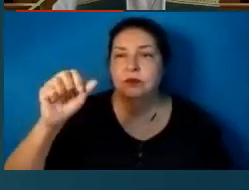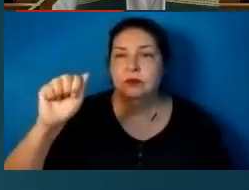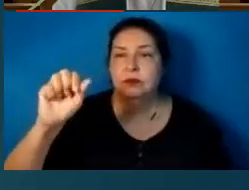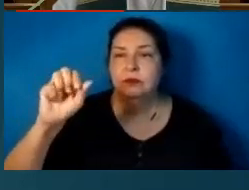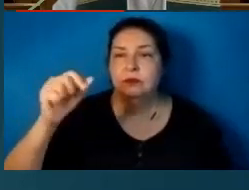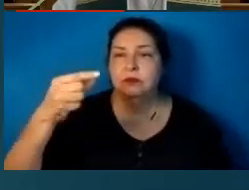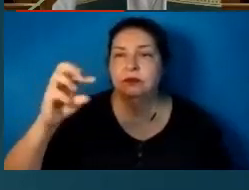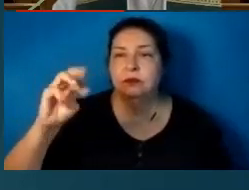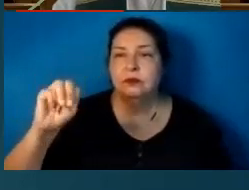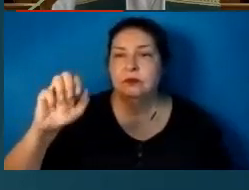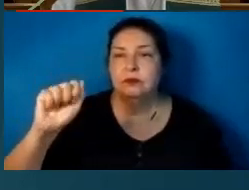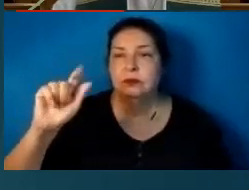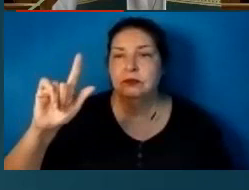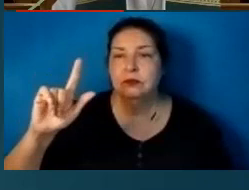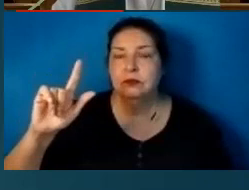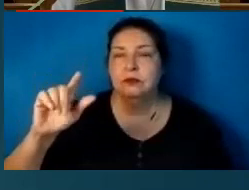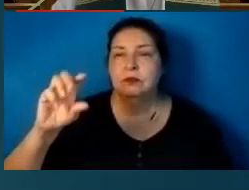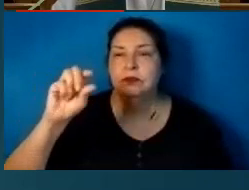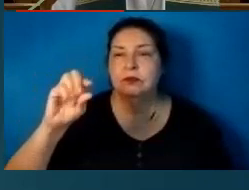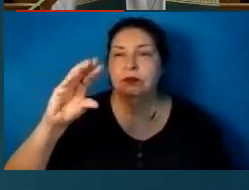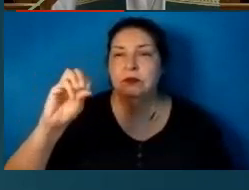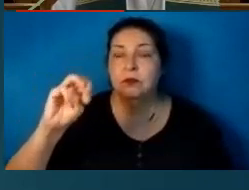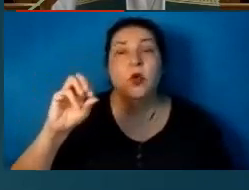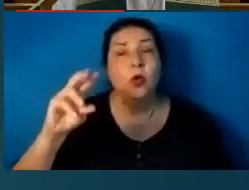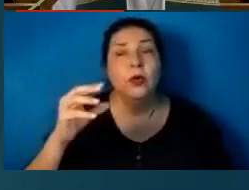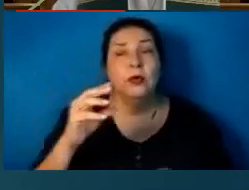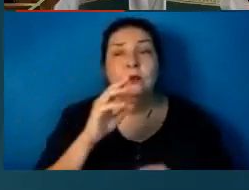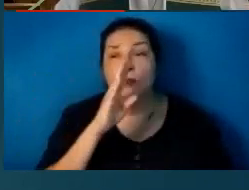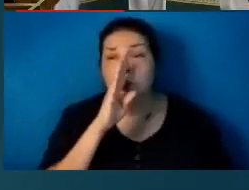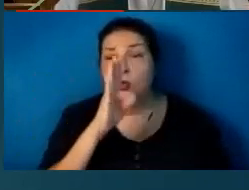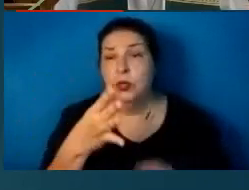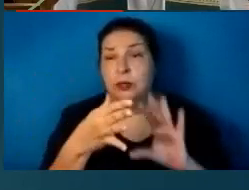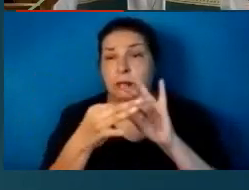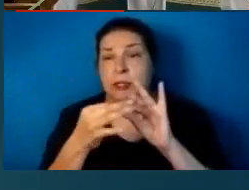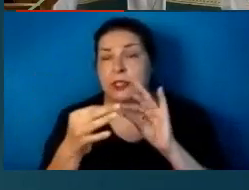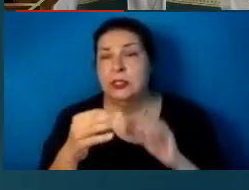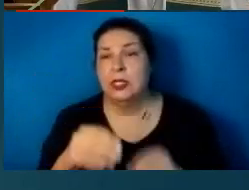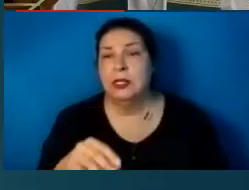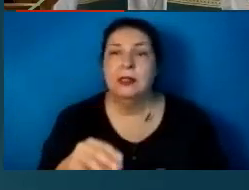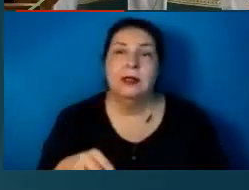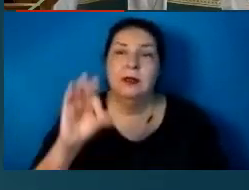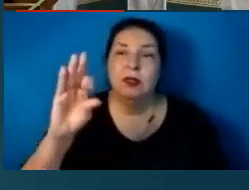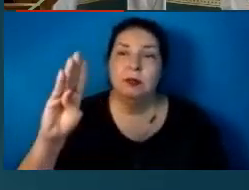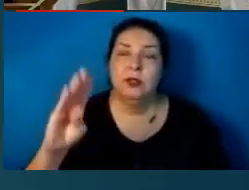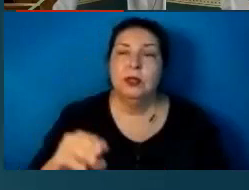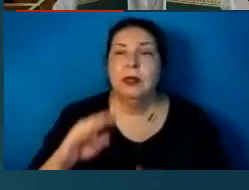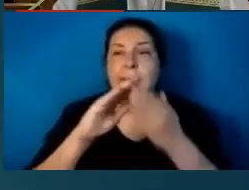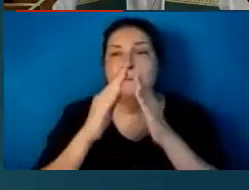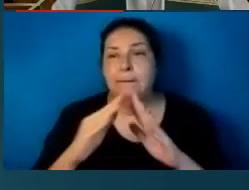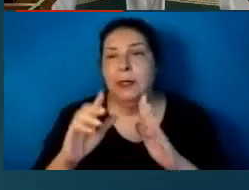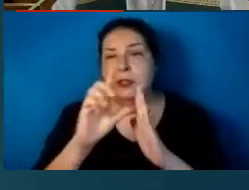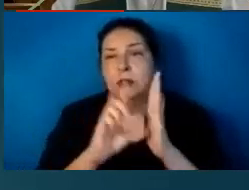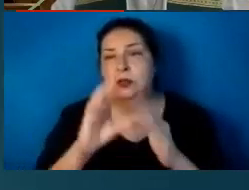peacelutch@gmail.com, or you can send a DM at either of our Facebook pages, Peace Lutheran Church of Pico Rivera,